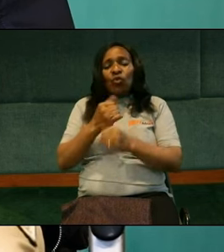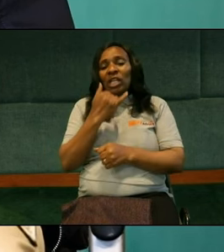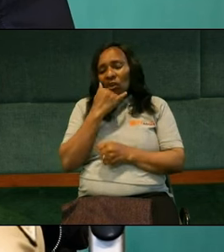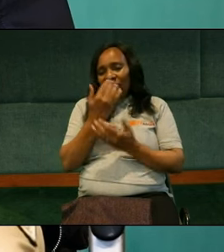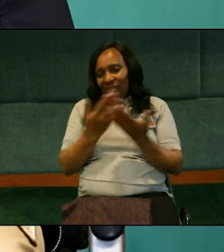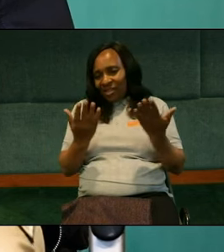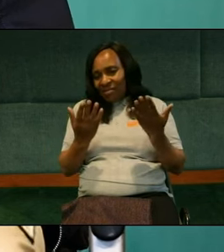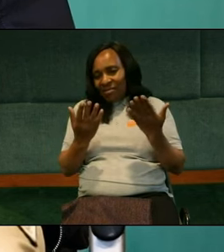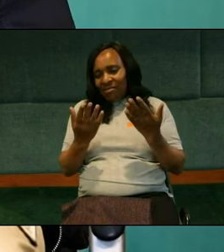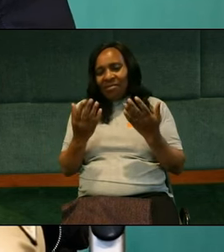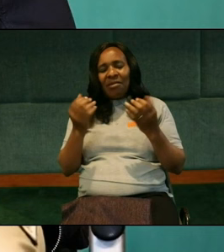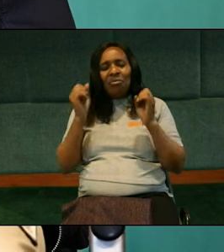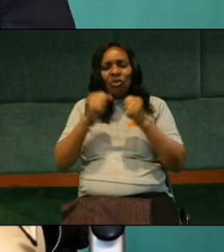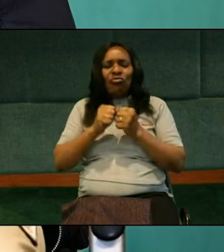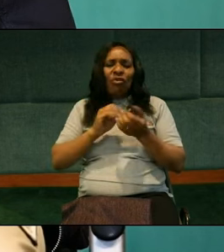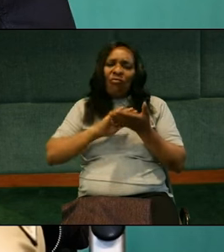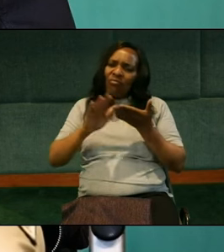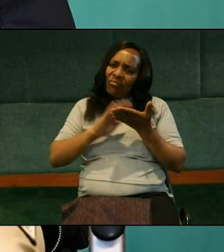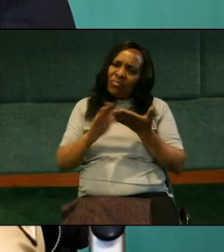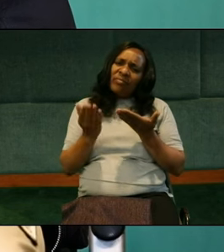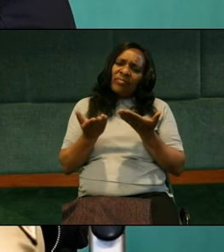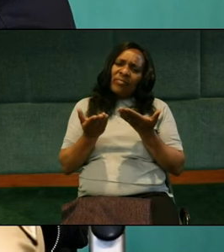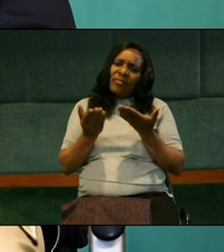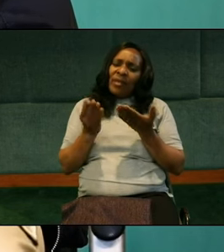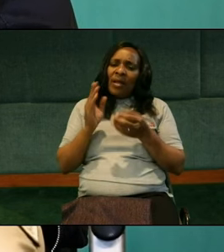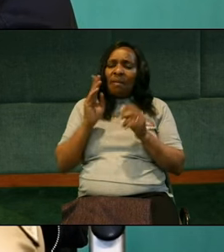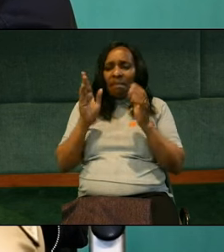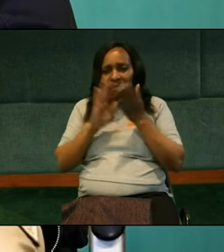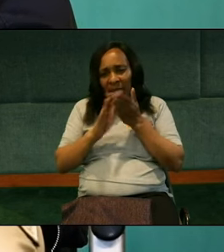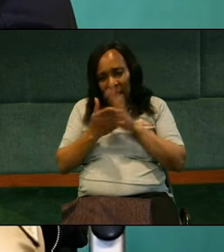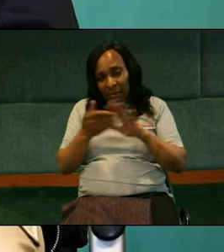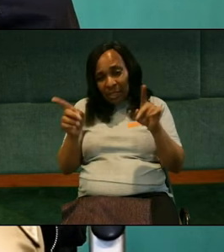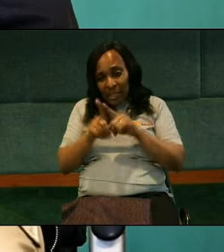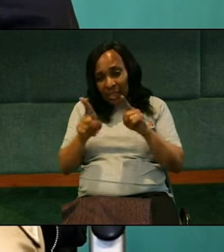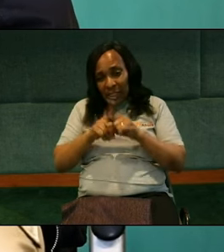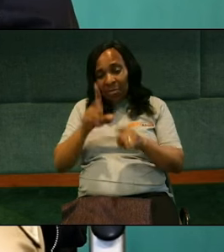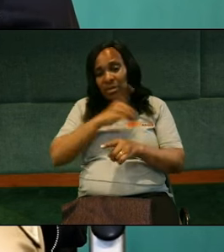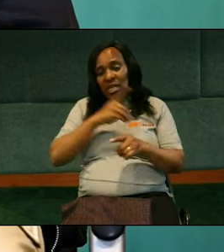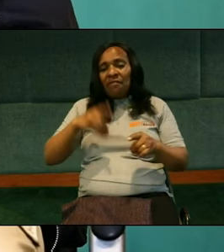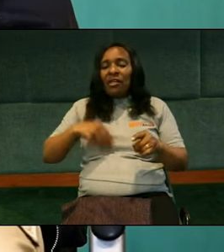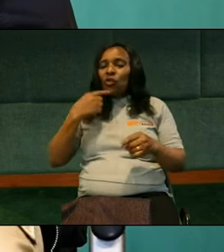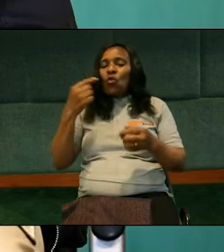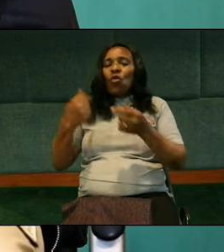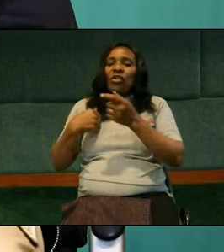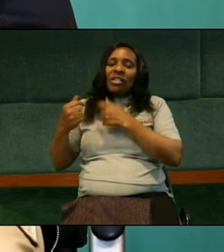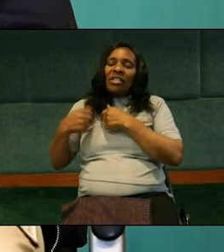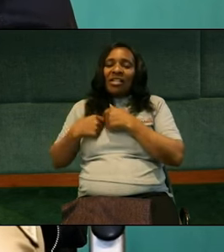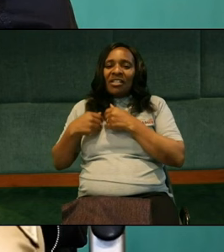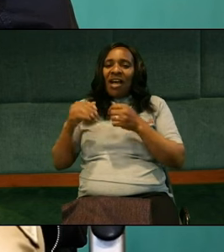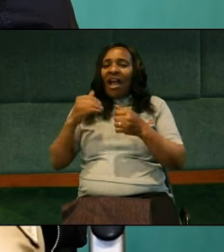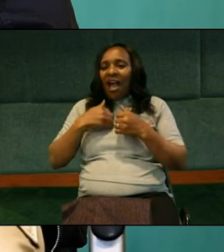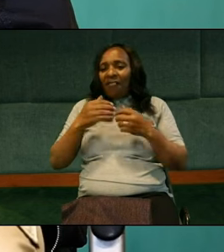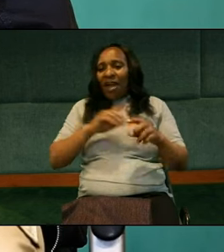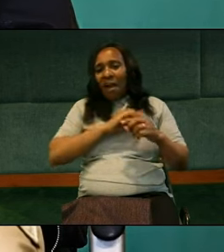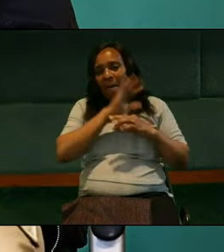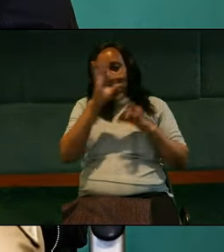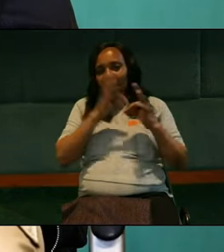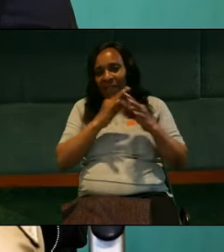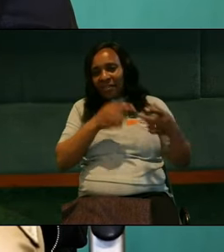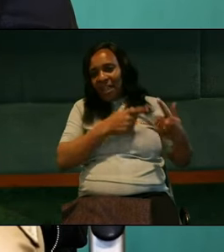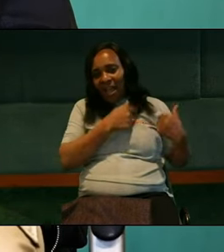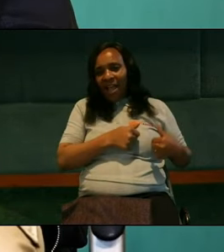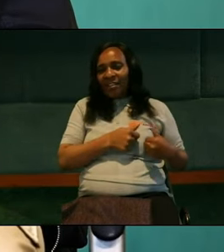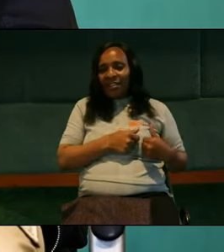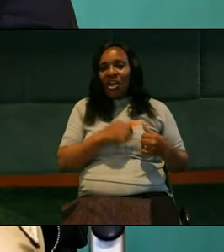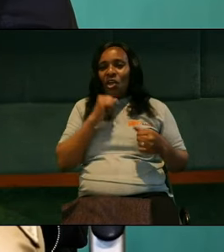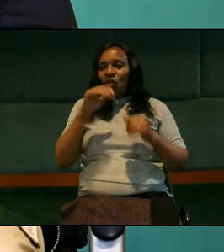thing, we can repent and be like David, who is considered to have had a perfect heart, and not remain